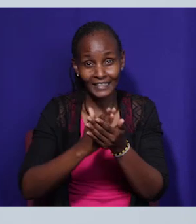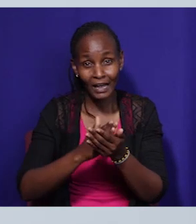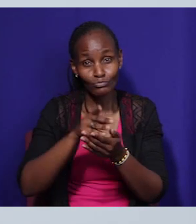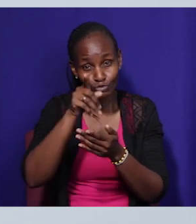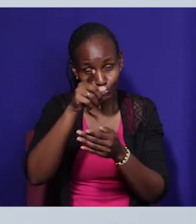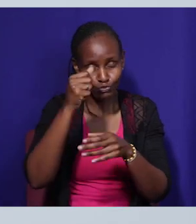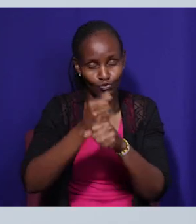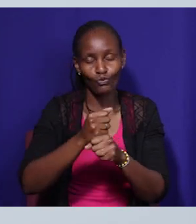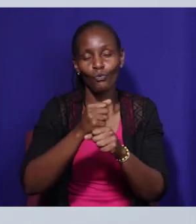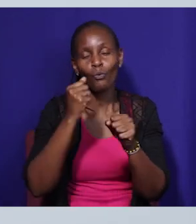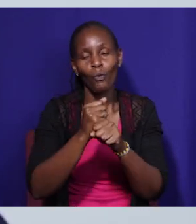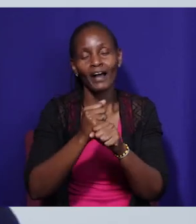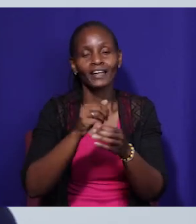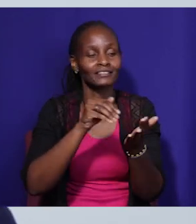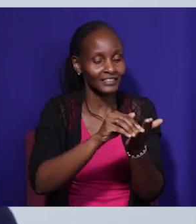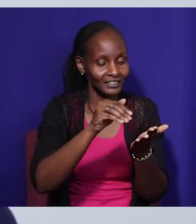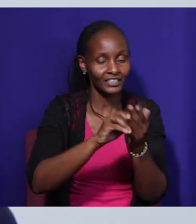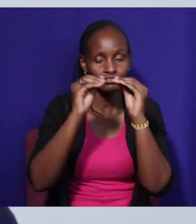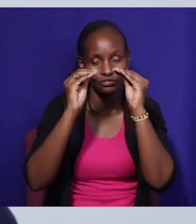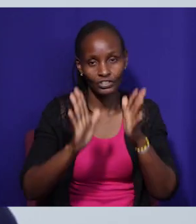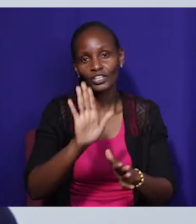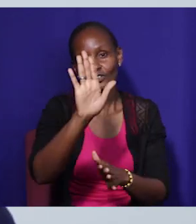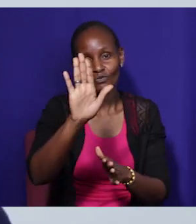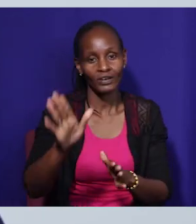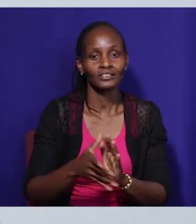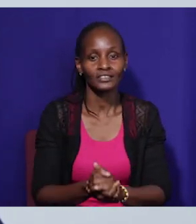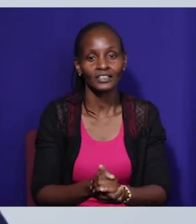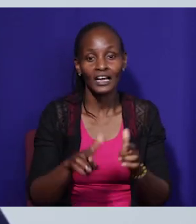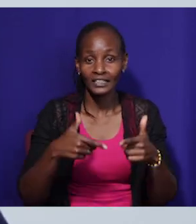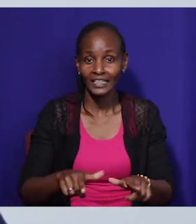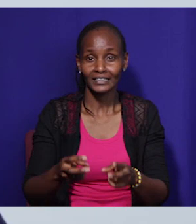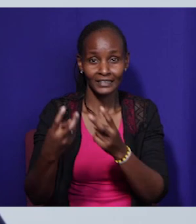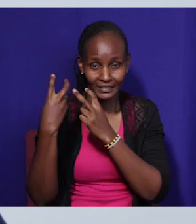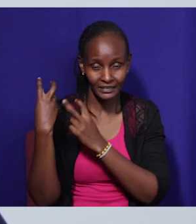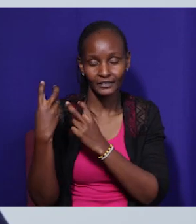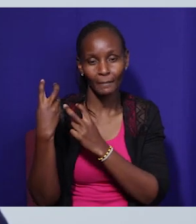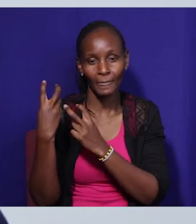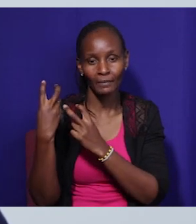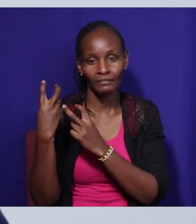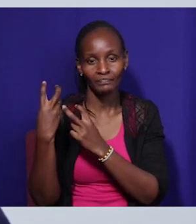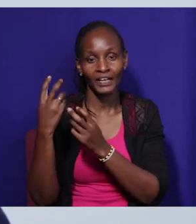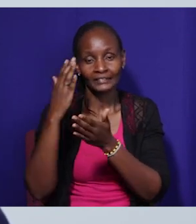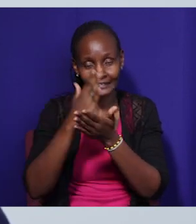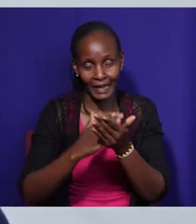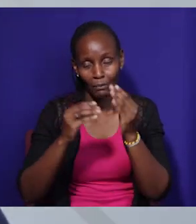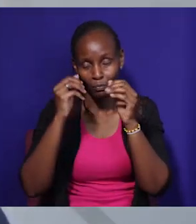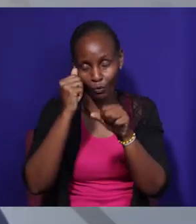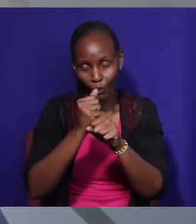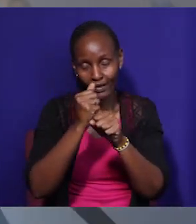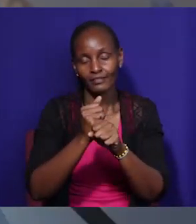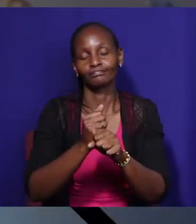work and sent it to your teachers. Let us have a look at some of it.